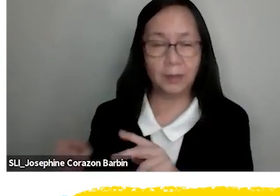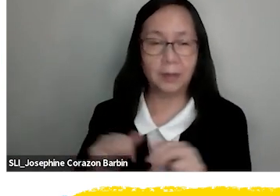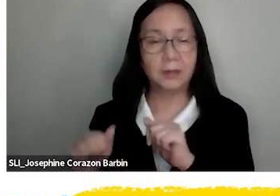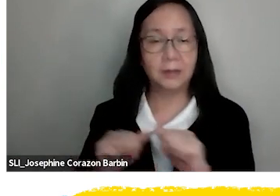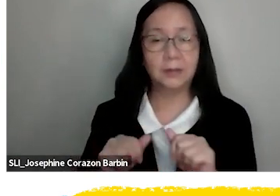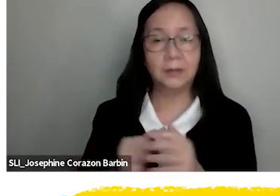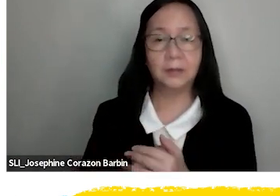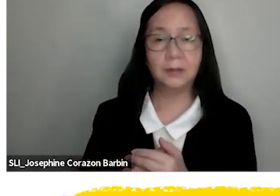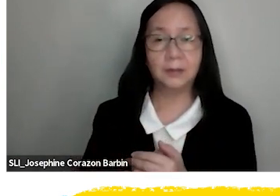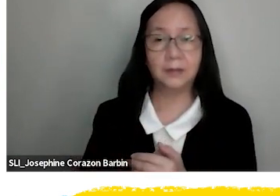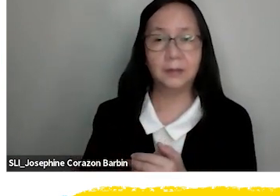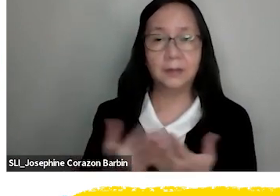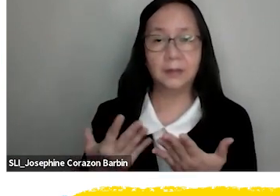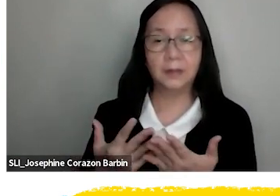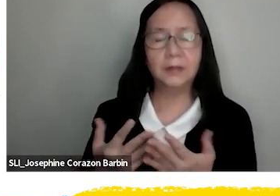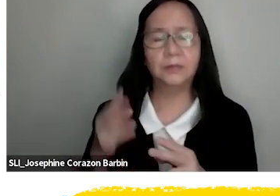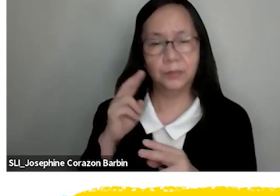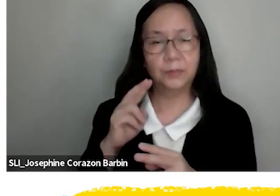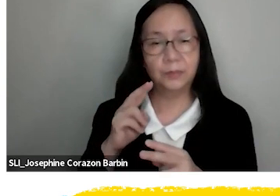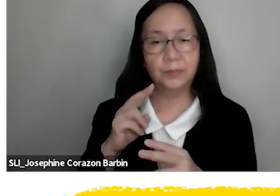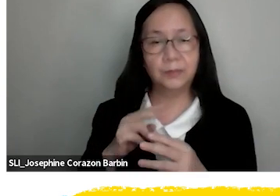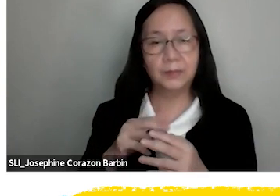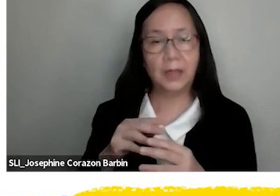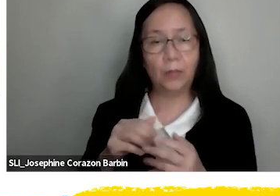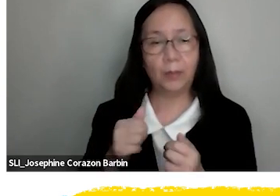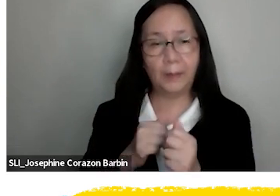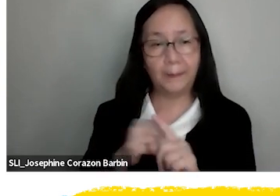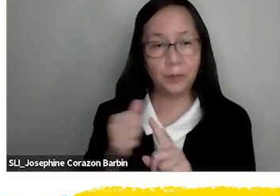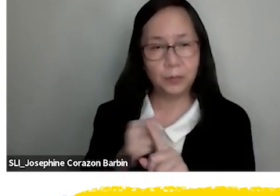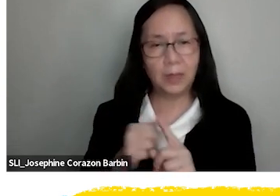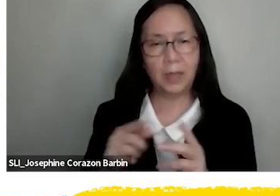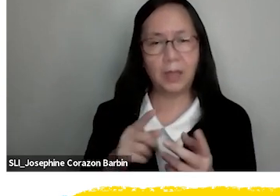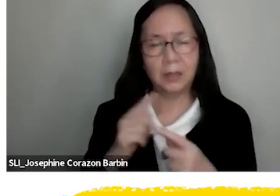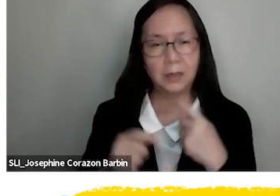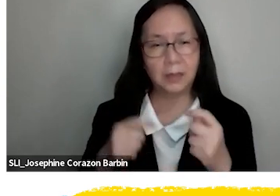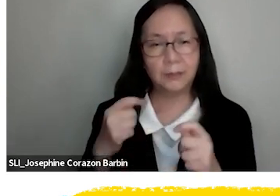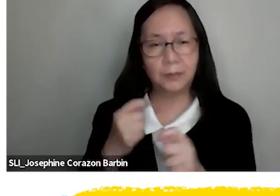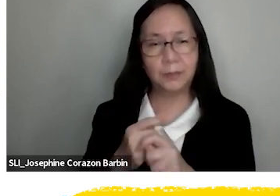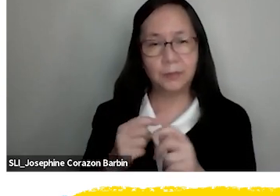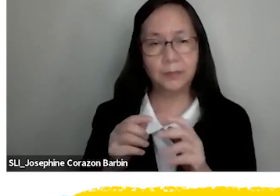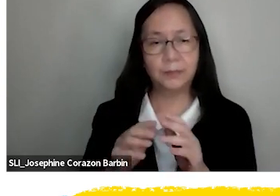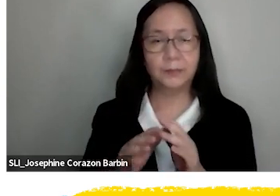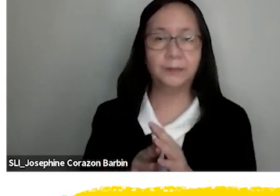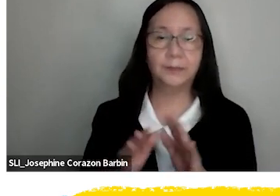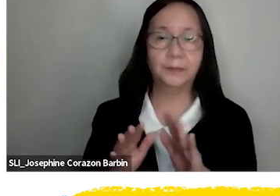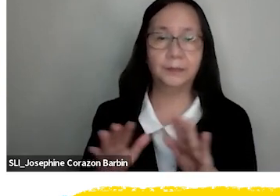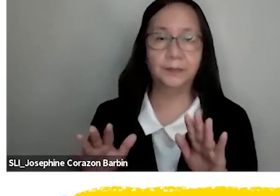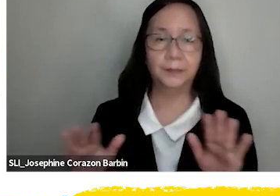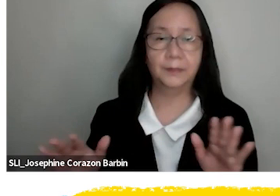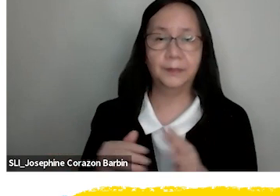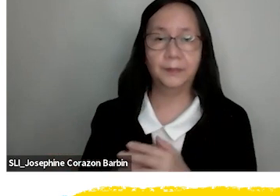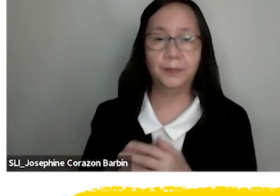because online exploitation and abuse is also a type of violence against children as well. So